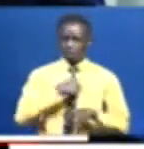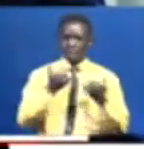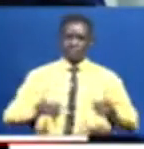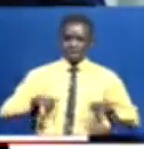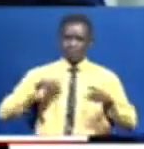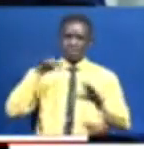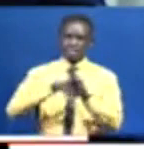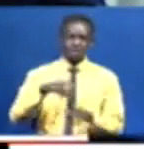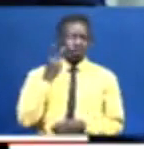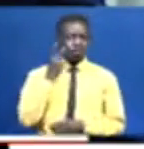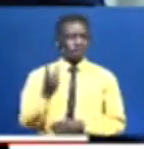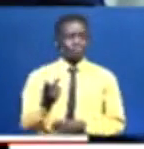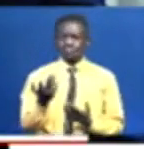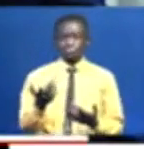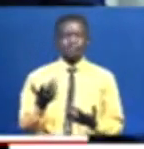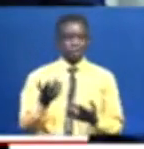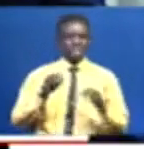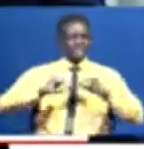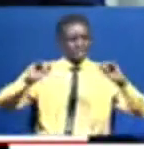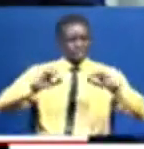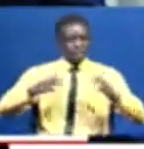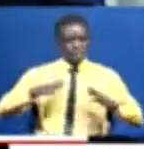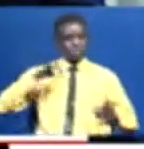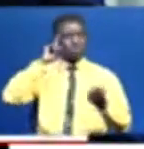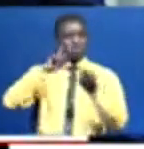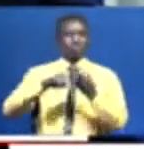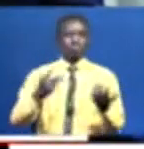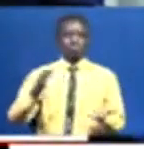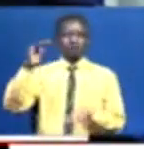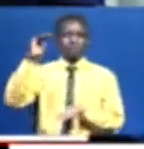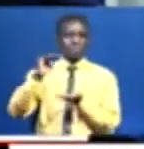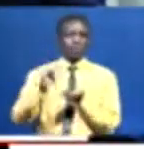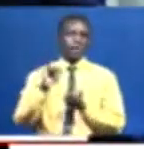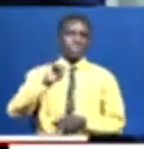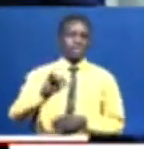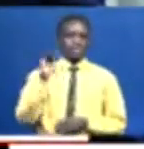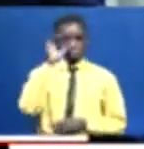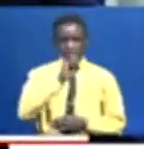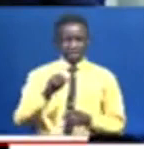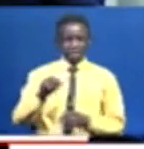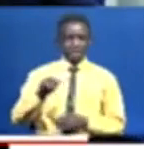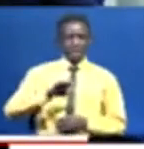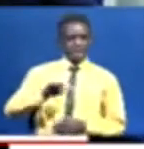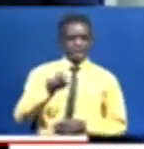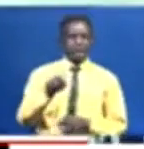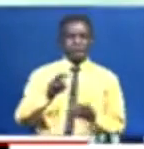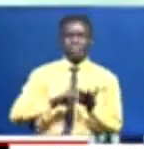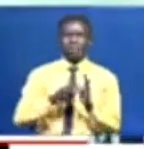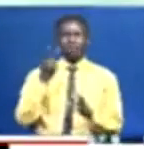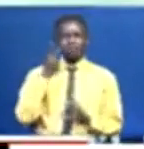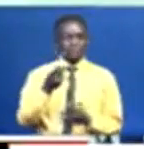to bridge that gap. But as it is, we still see a significant skill gap in terms of